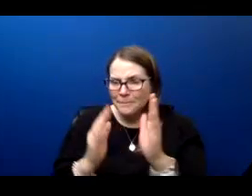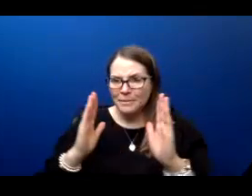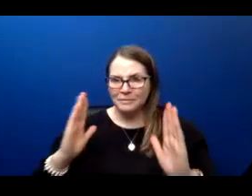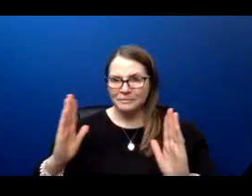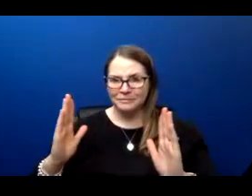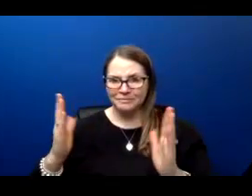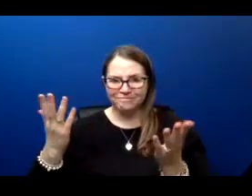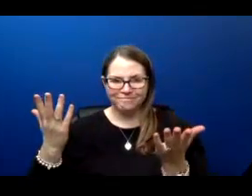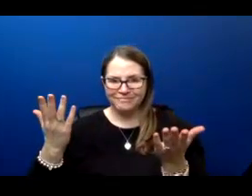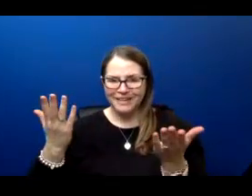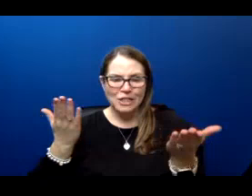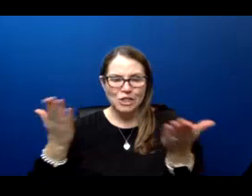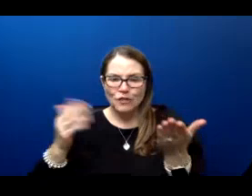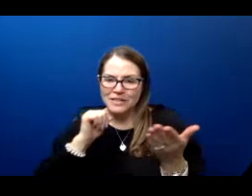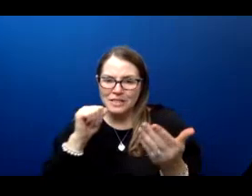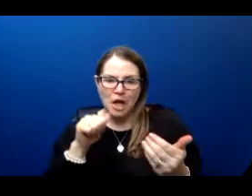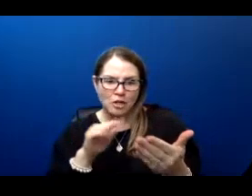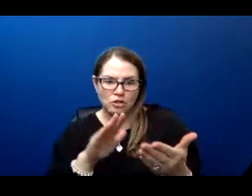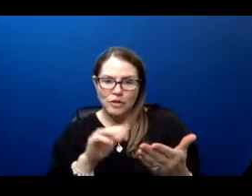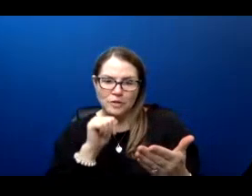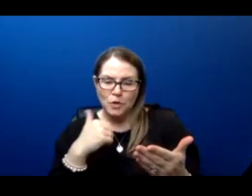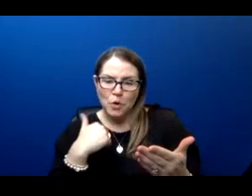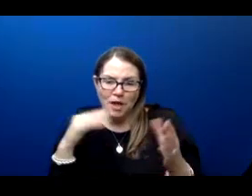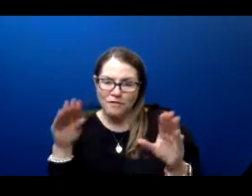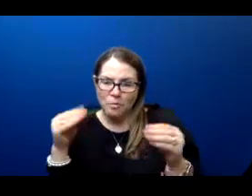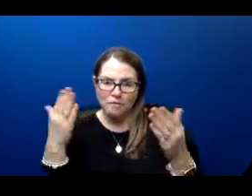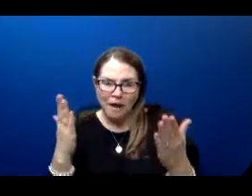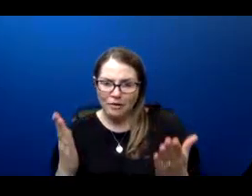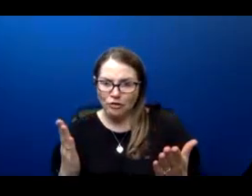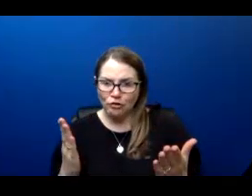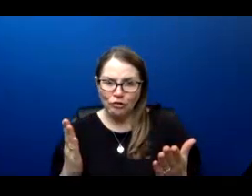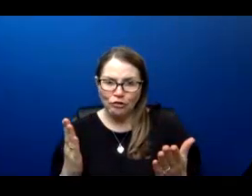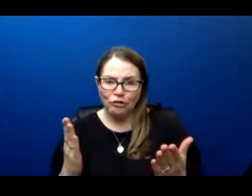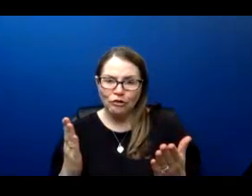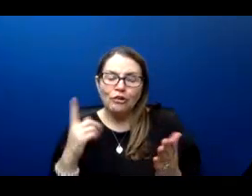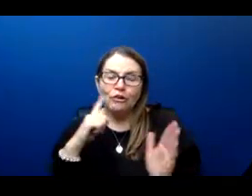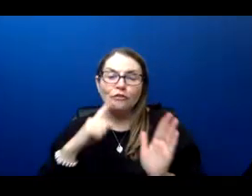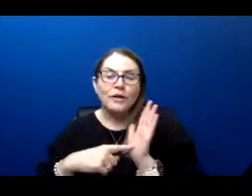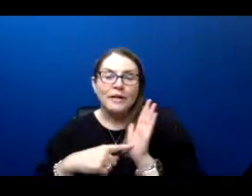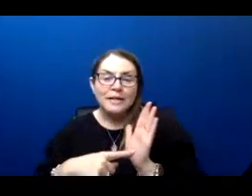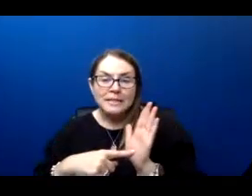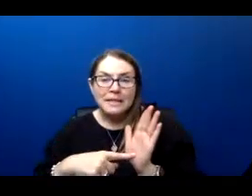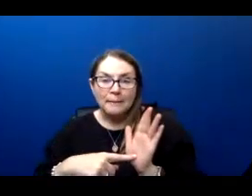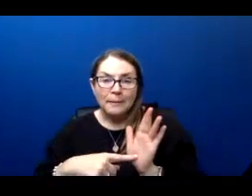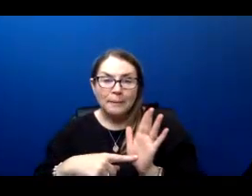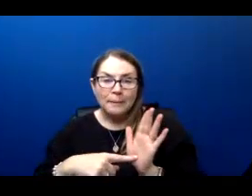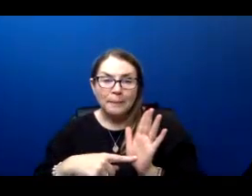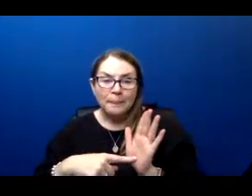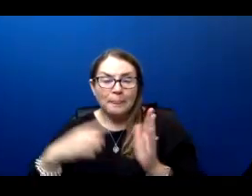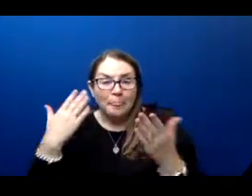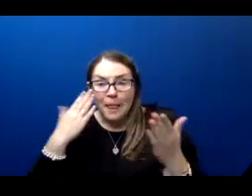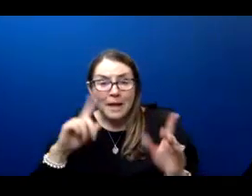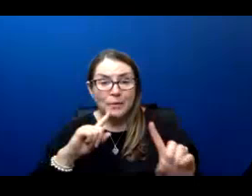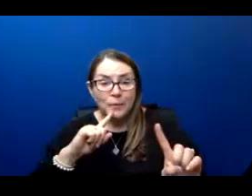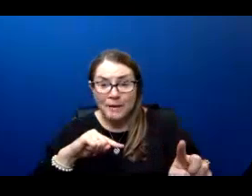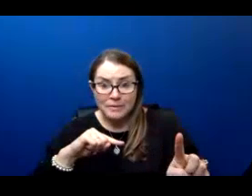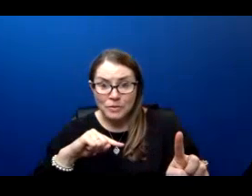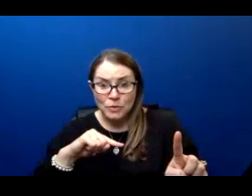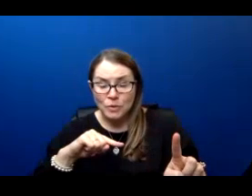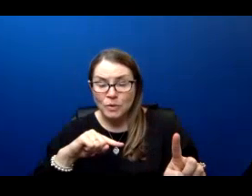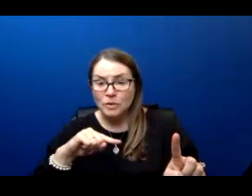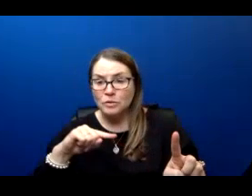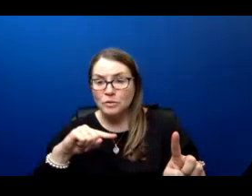is not addressed, we don't have a provider lined up. For example, I don't know the answer to this, so I'm putting my team